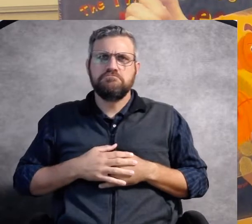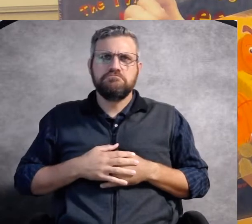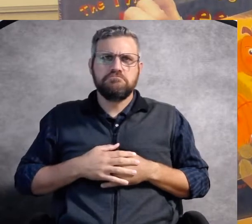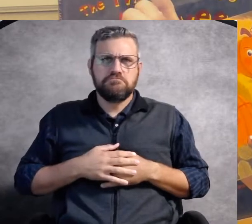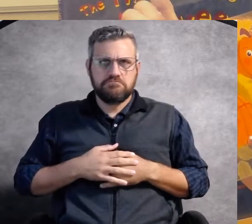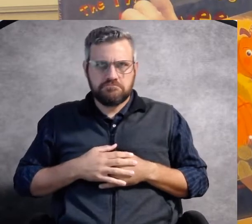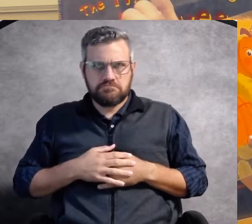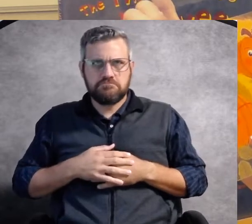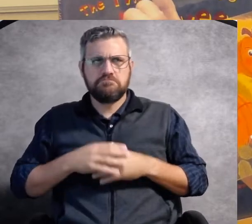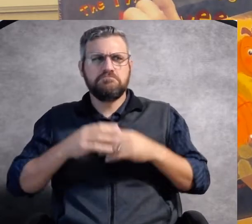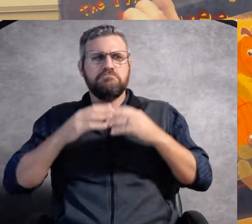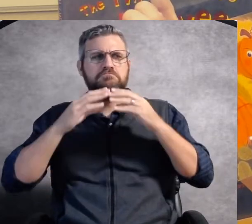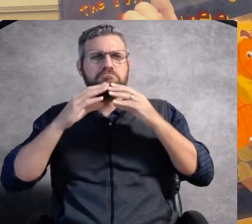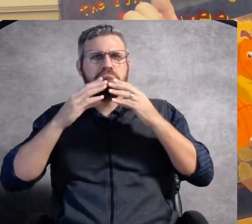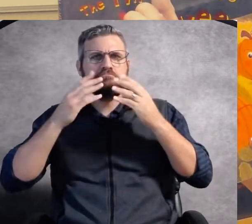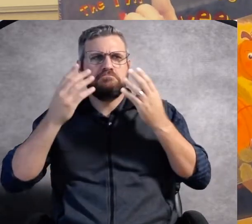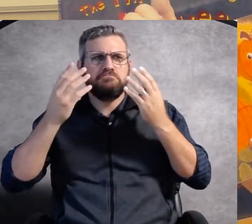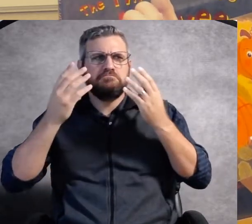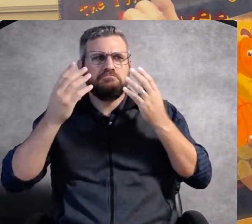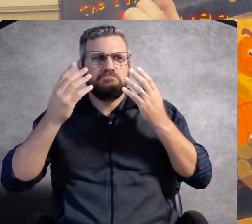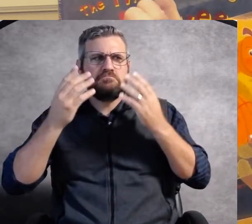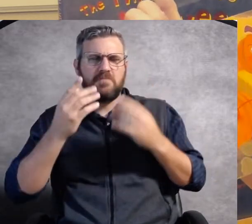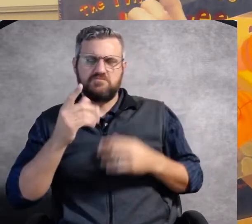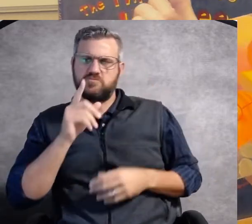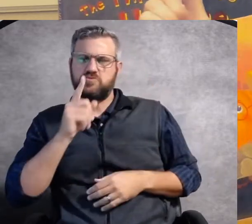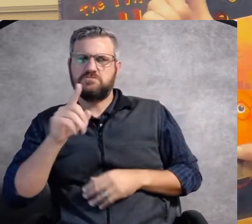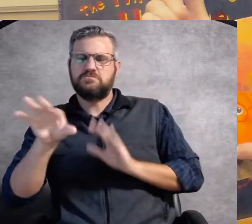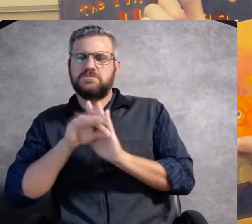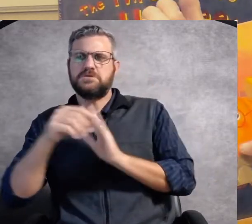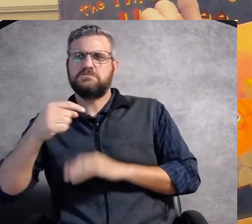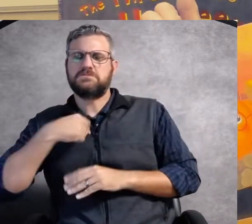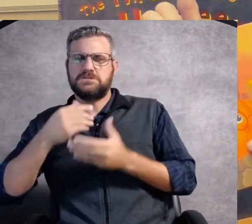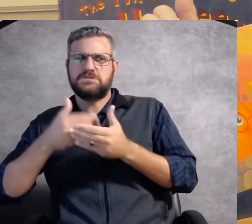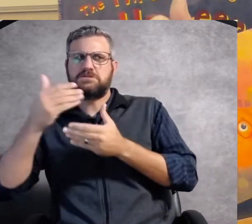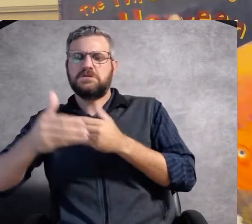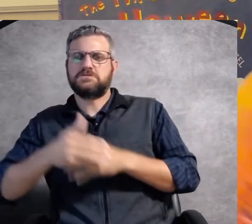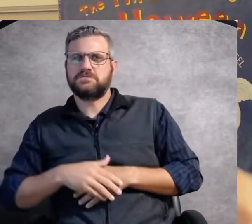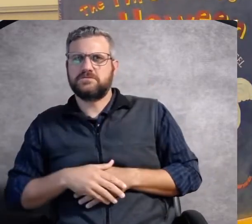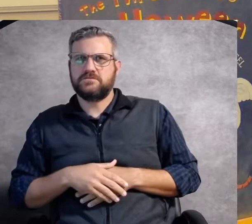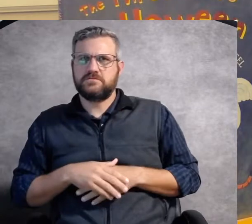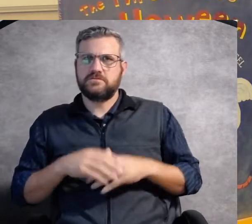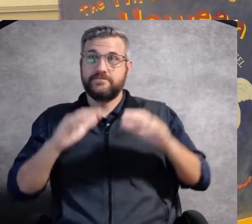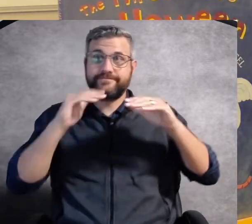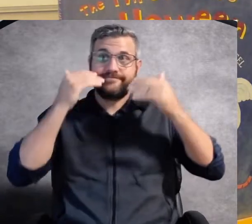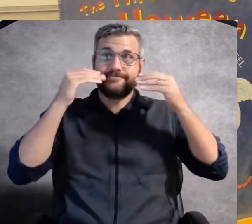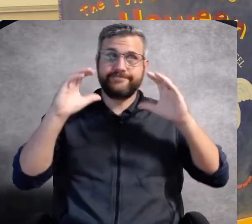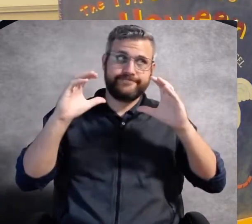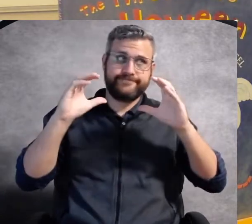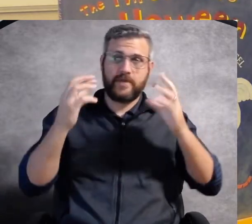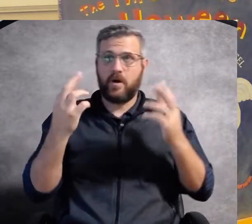I'm sure I'll be picked next. I really hope someone picks me.